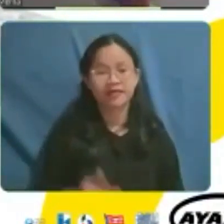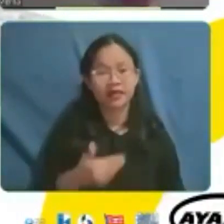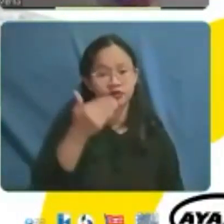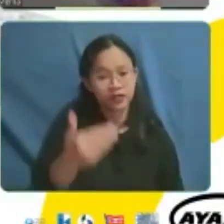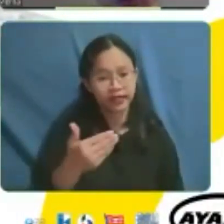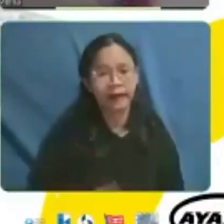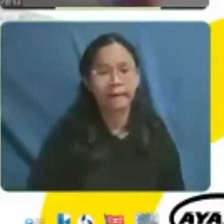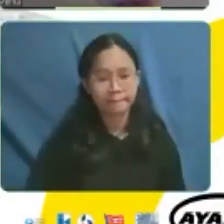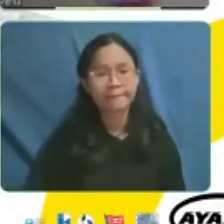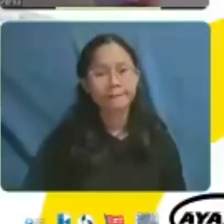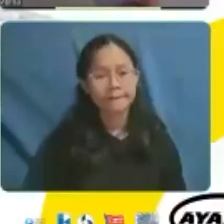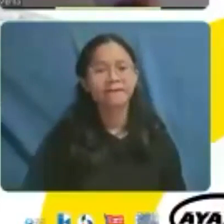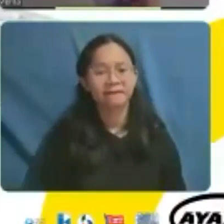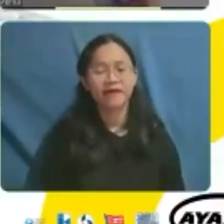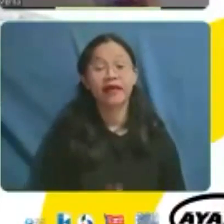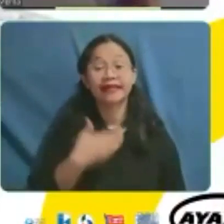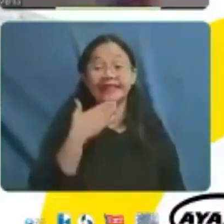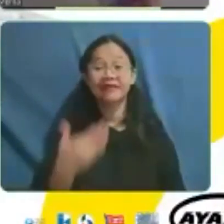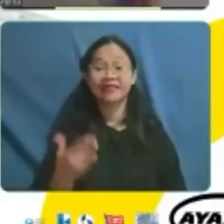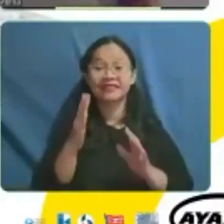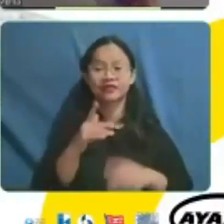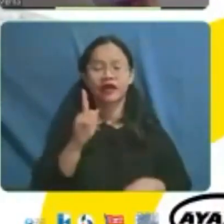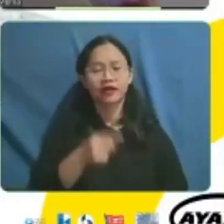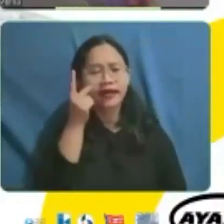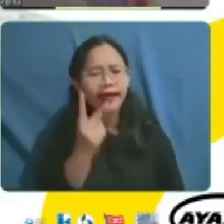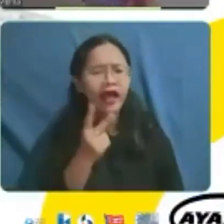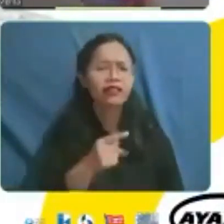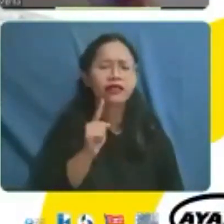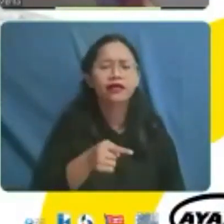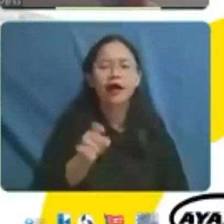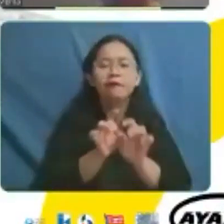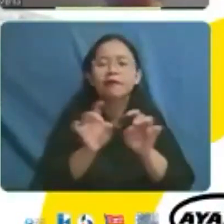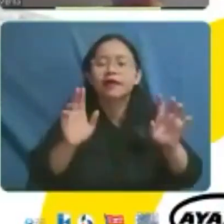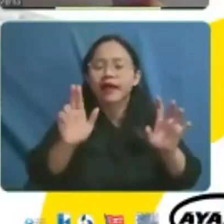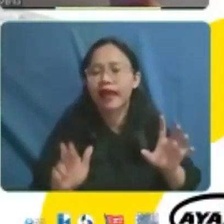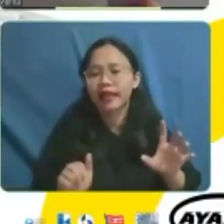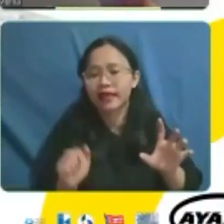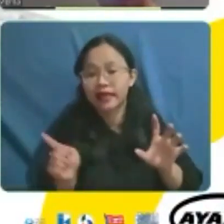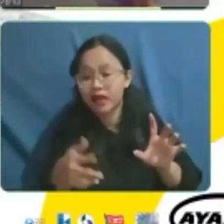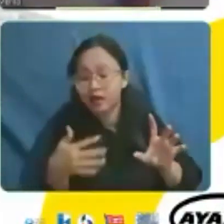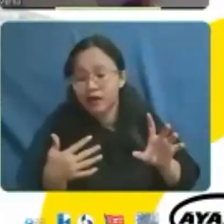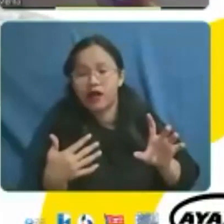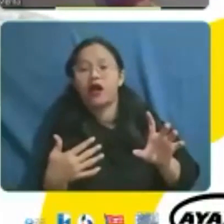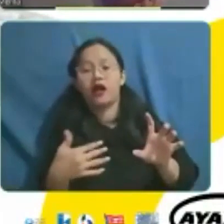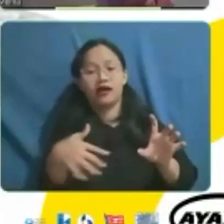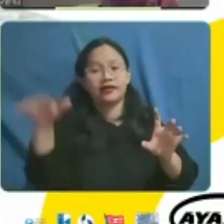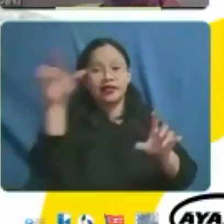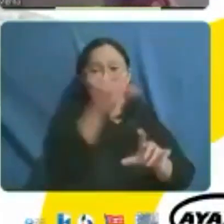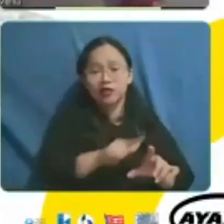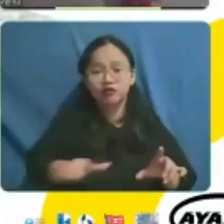please? You can see here the difference in Mona's neighborhood, where there is a lot